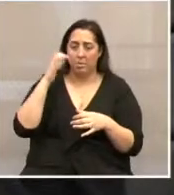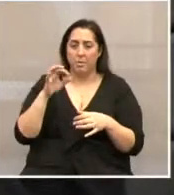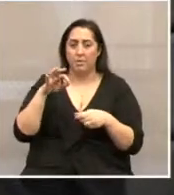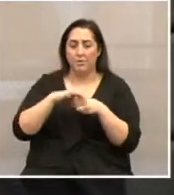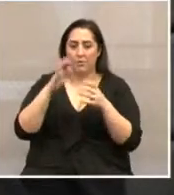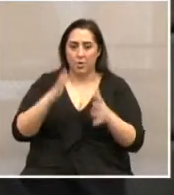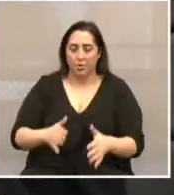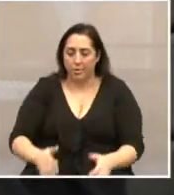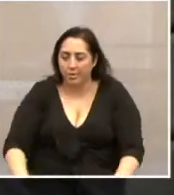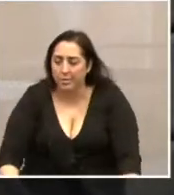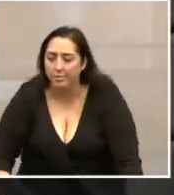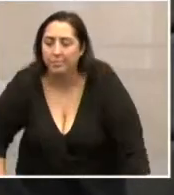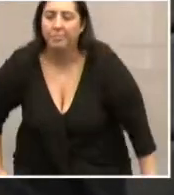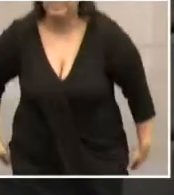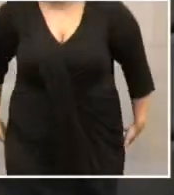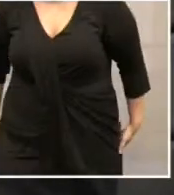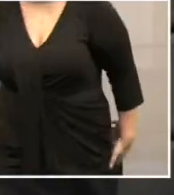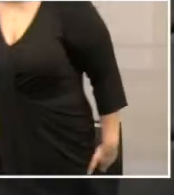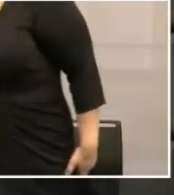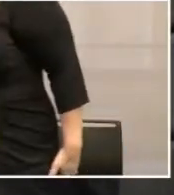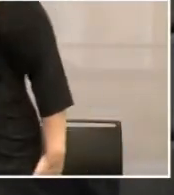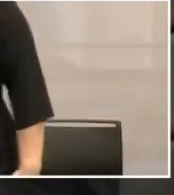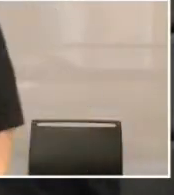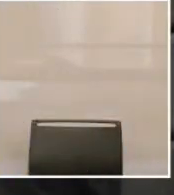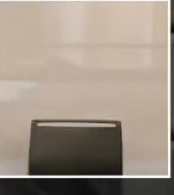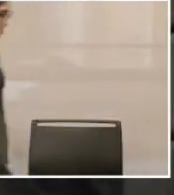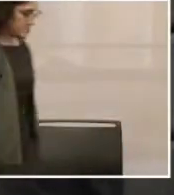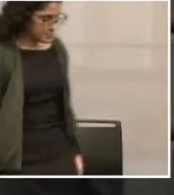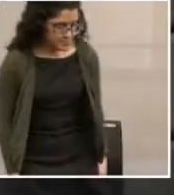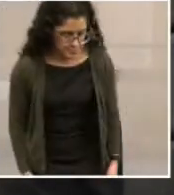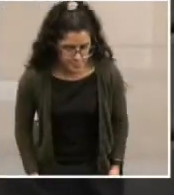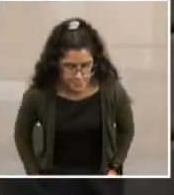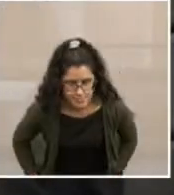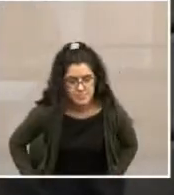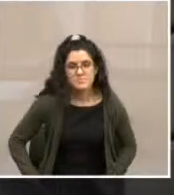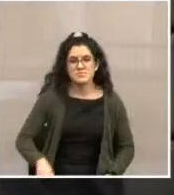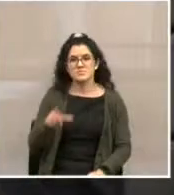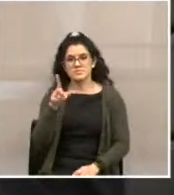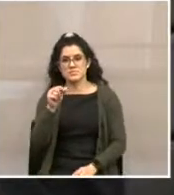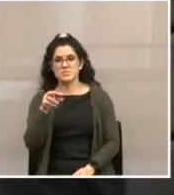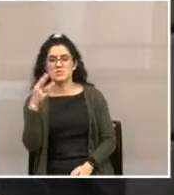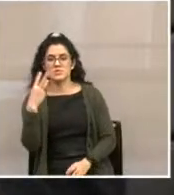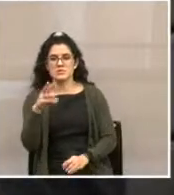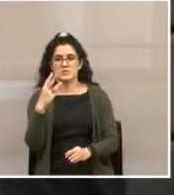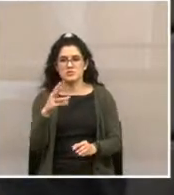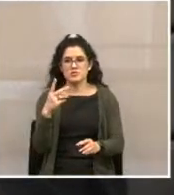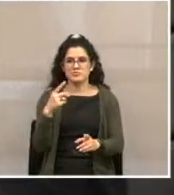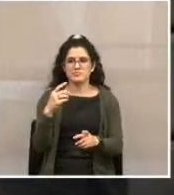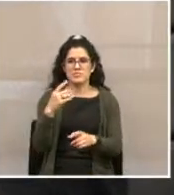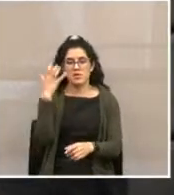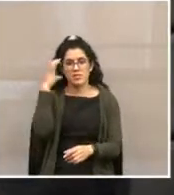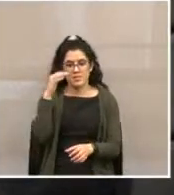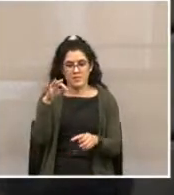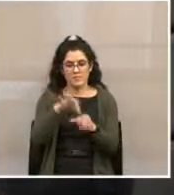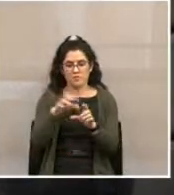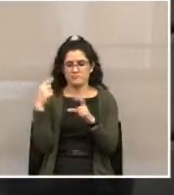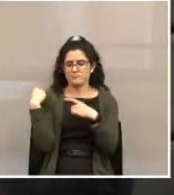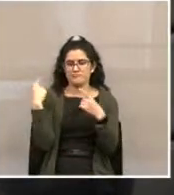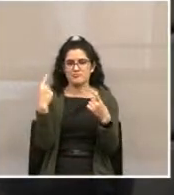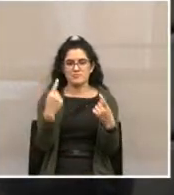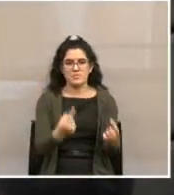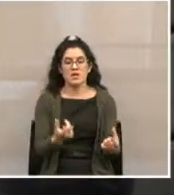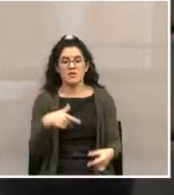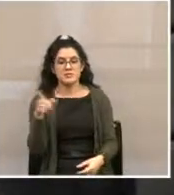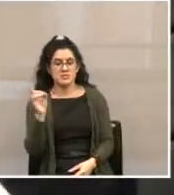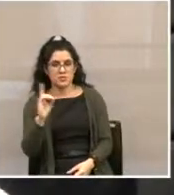this community. Since at least 2016, Colombian voters have been bombarded with disinformation about the stance of Democratic